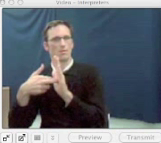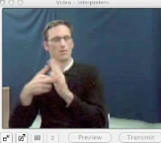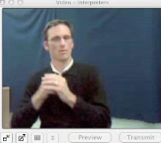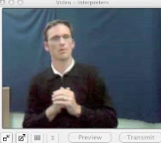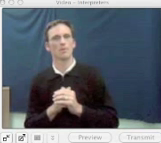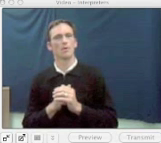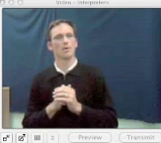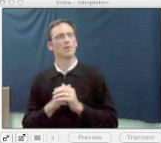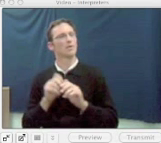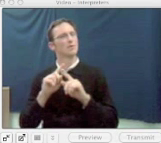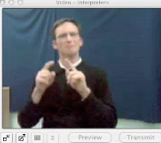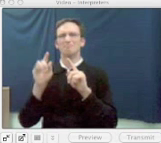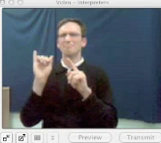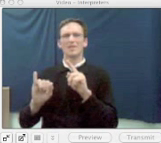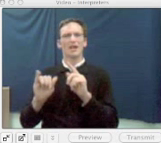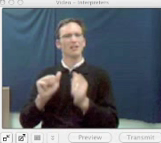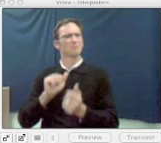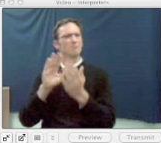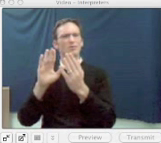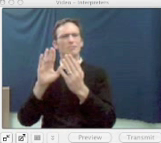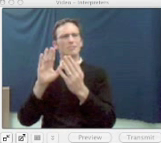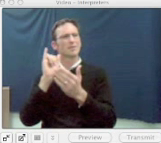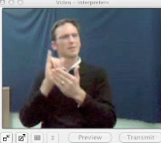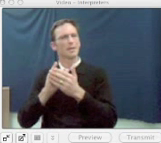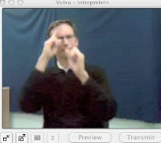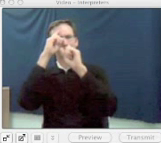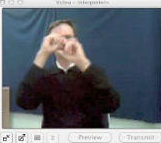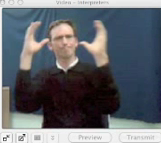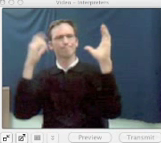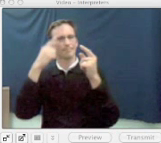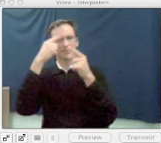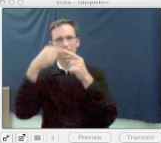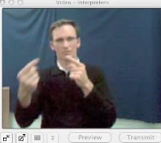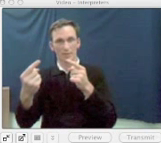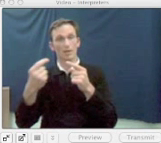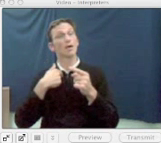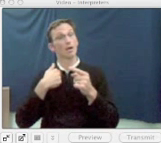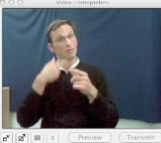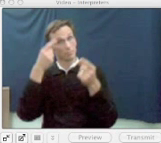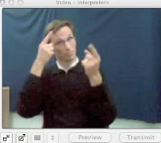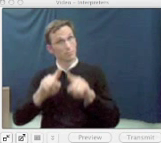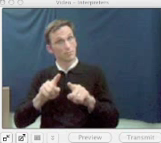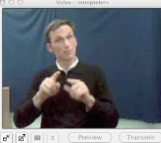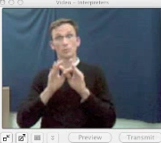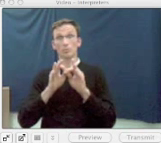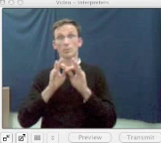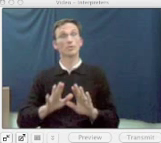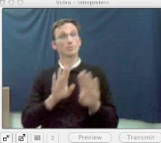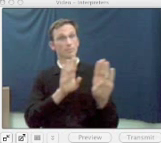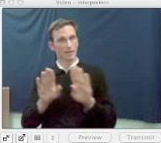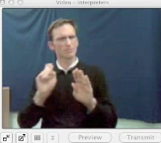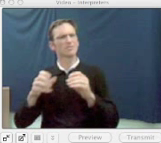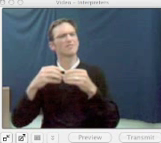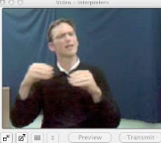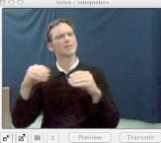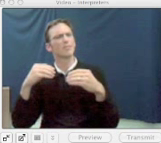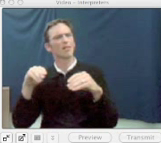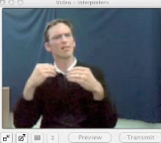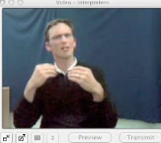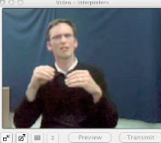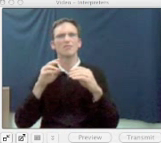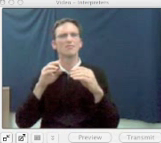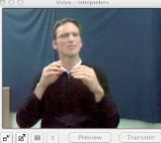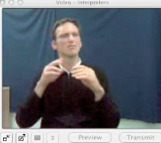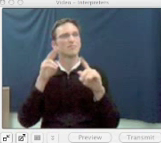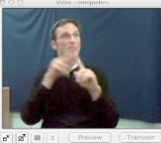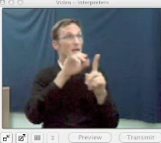I would disagree with this approach. While I certainly agree that the behaviors of the interpreter should be flexible, that sometimes we might break